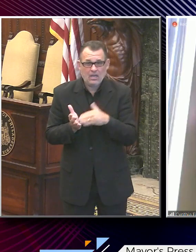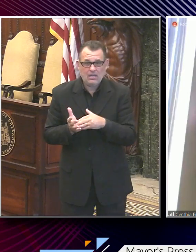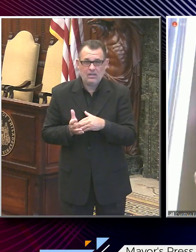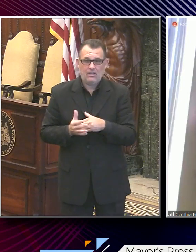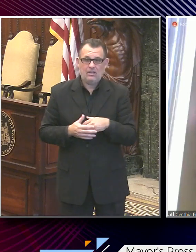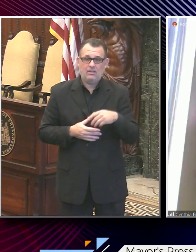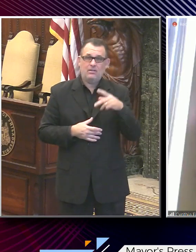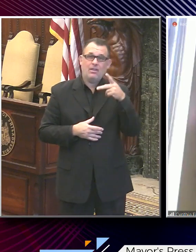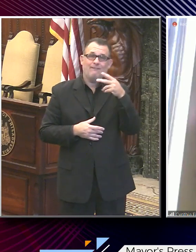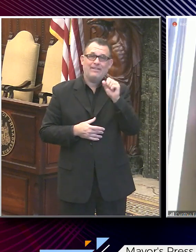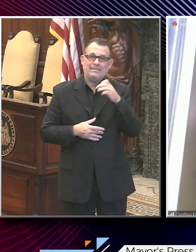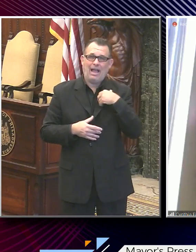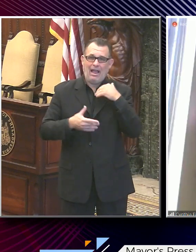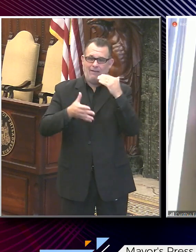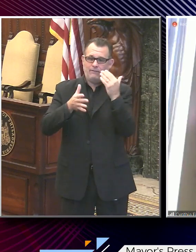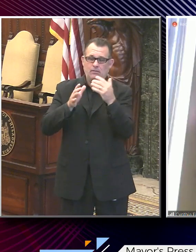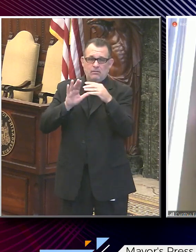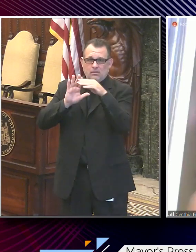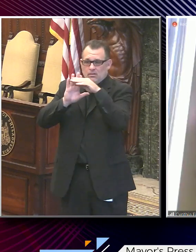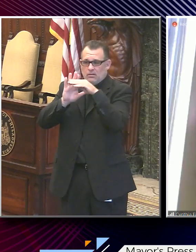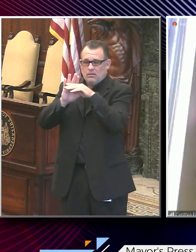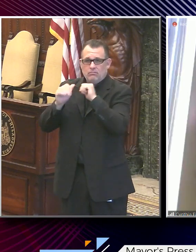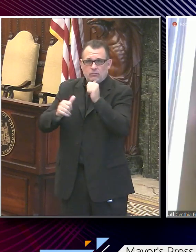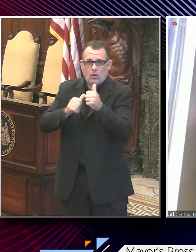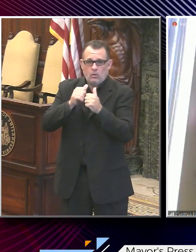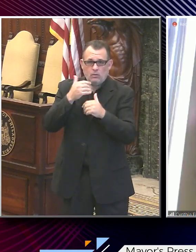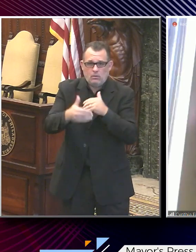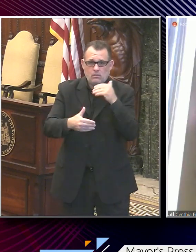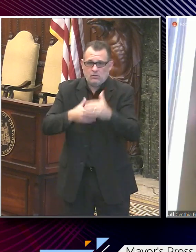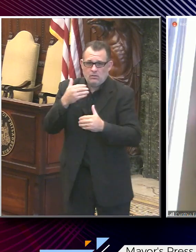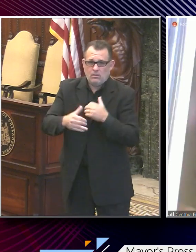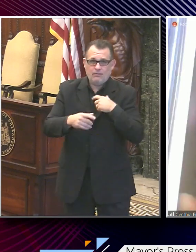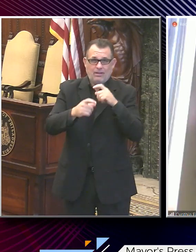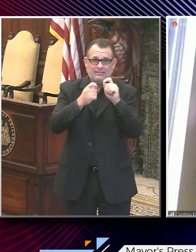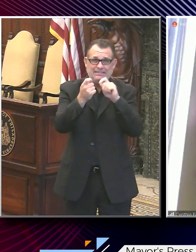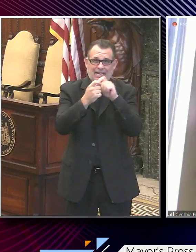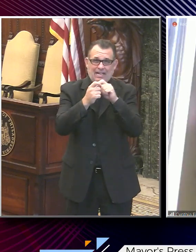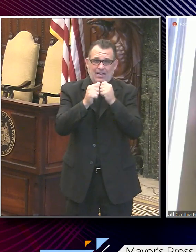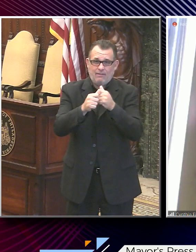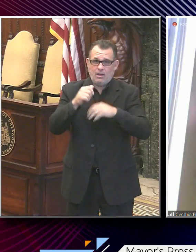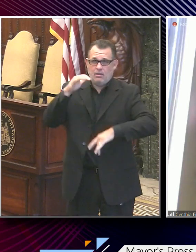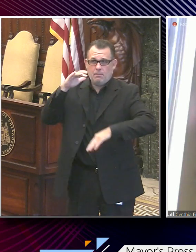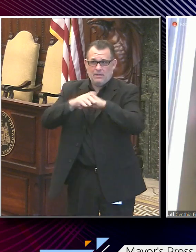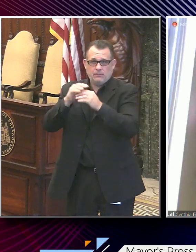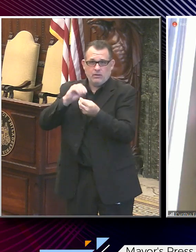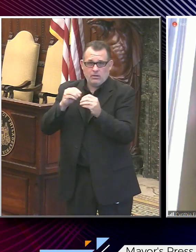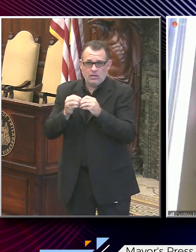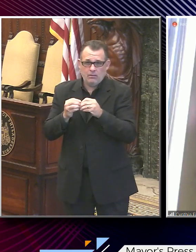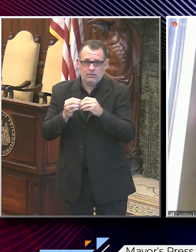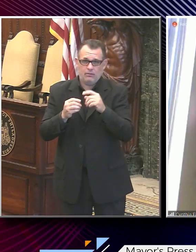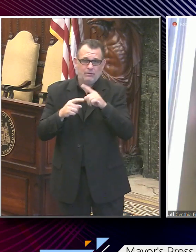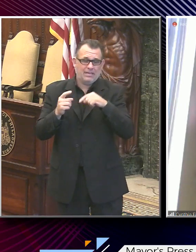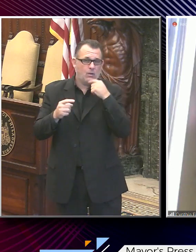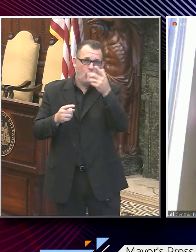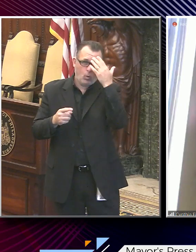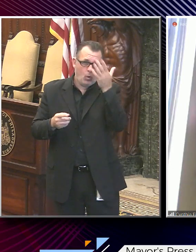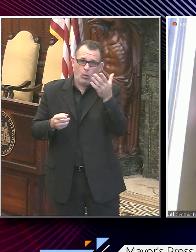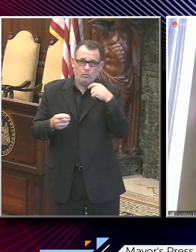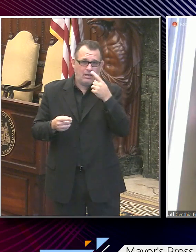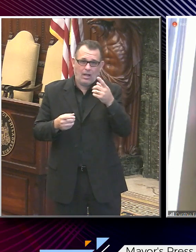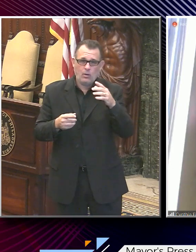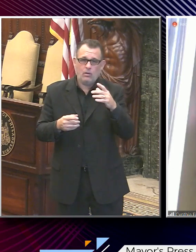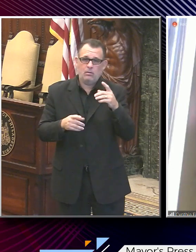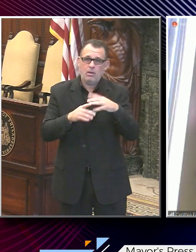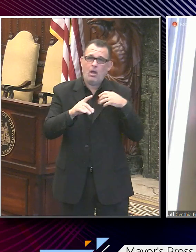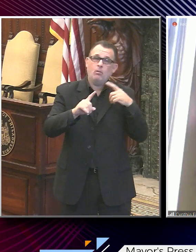I can't answer, Dale, today what the total max capacity is. We're building that out. Our target is to